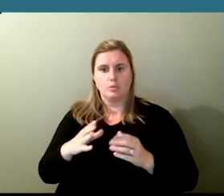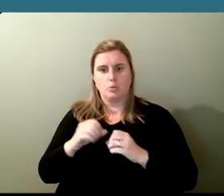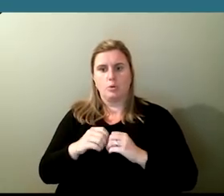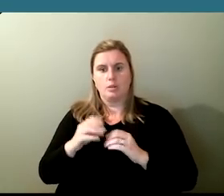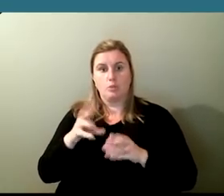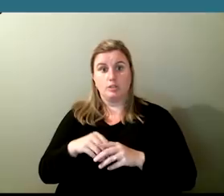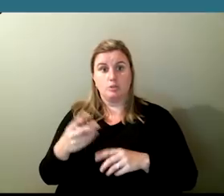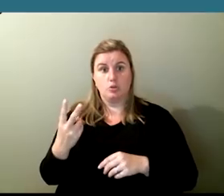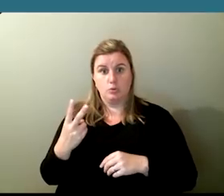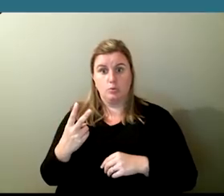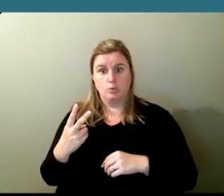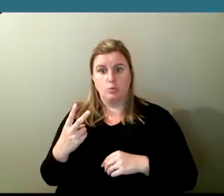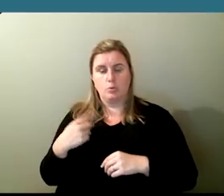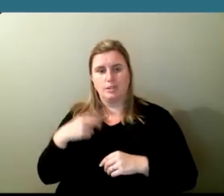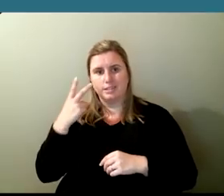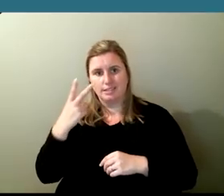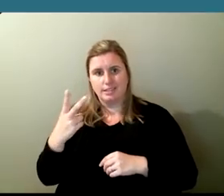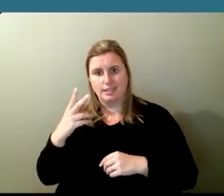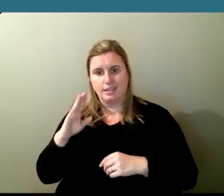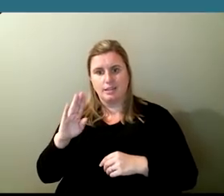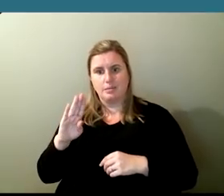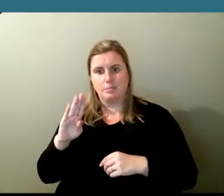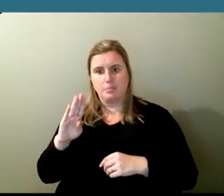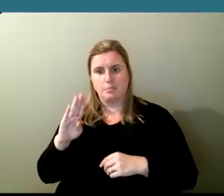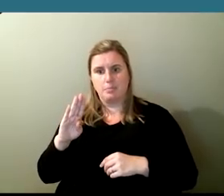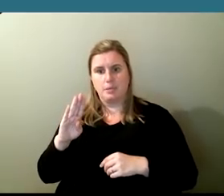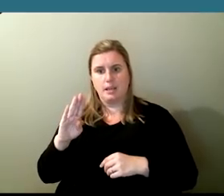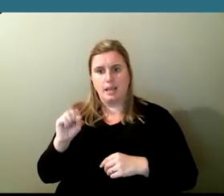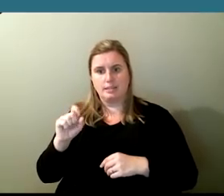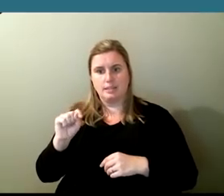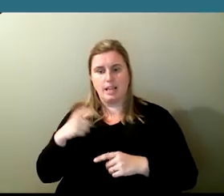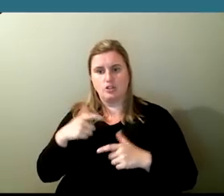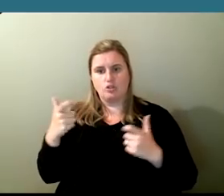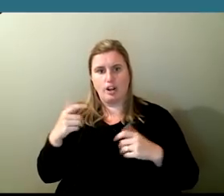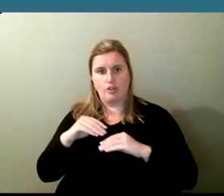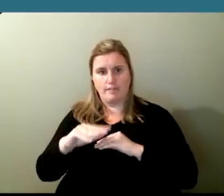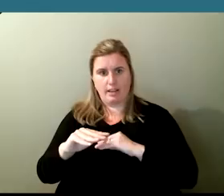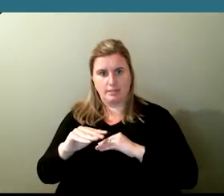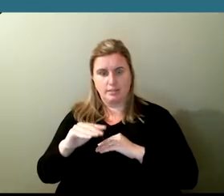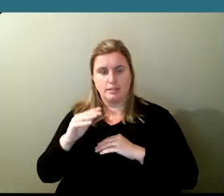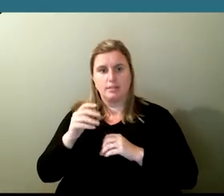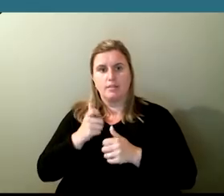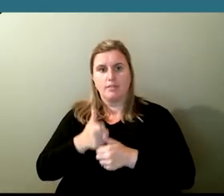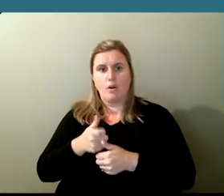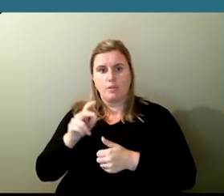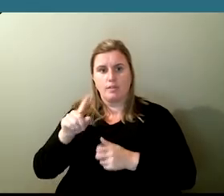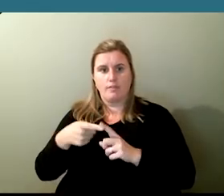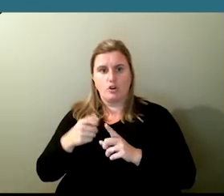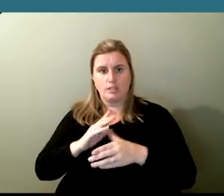2, we see that BST actually has a greater effect following first